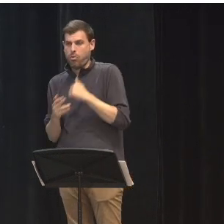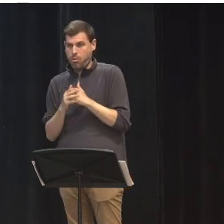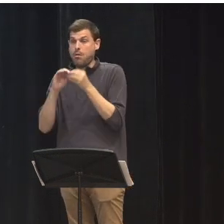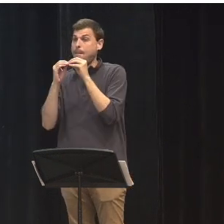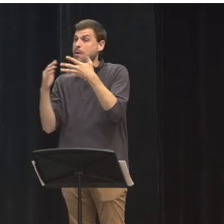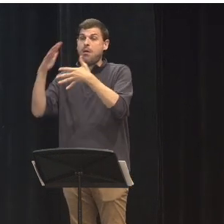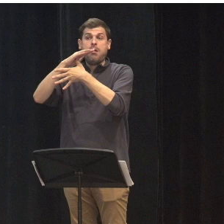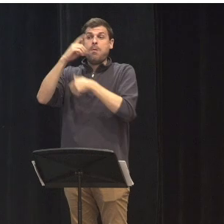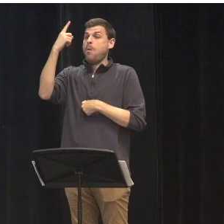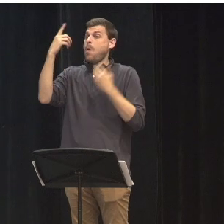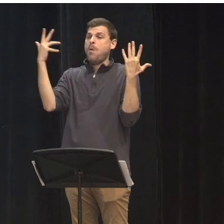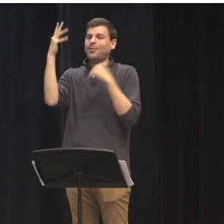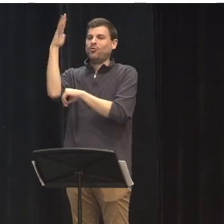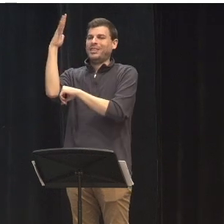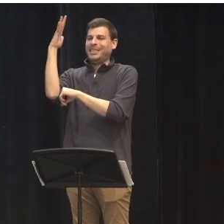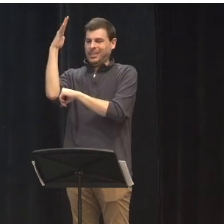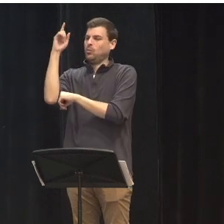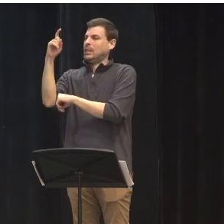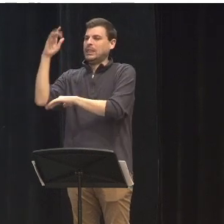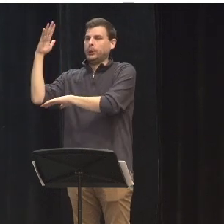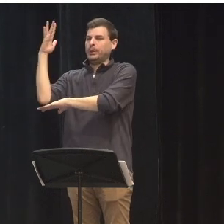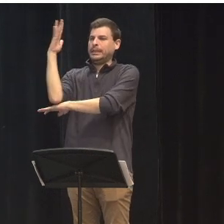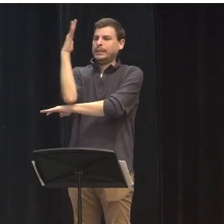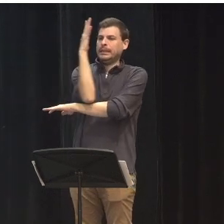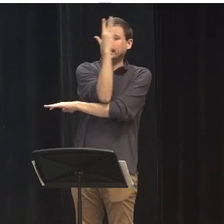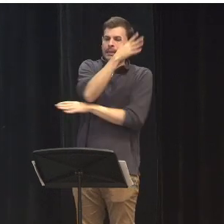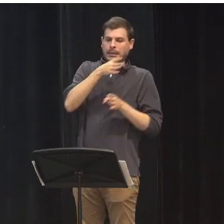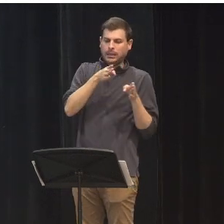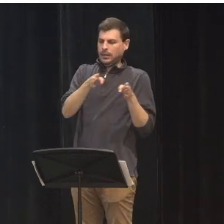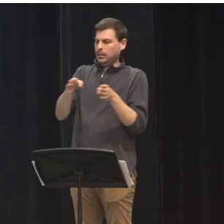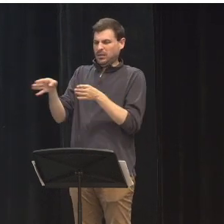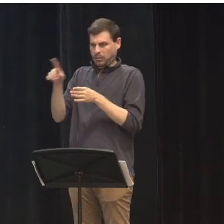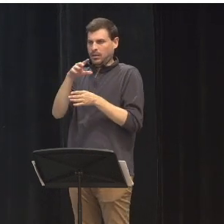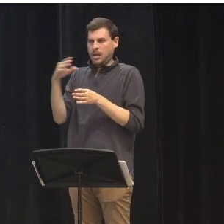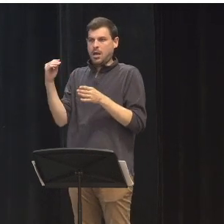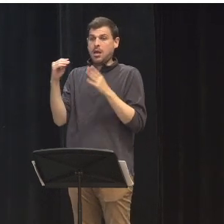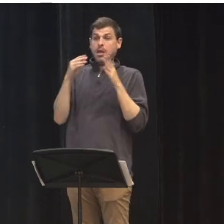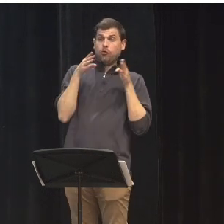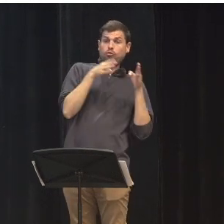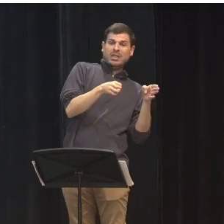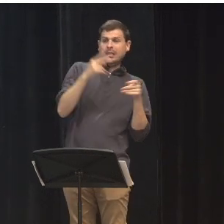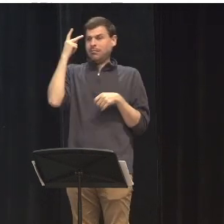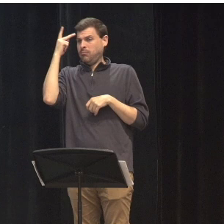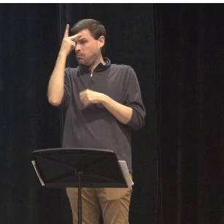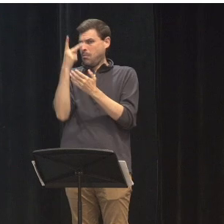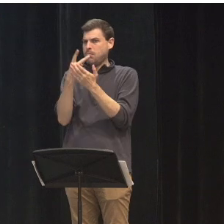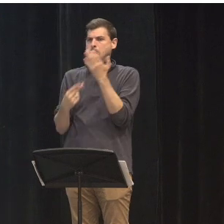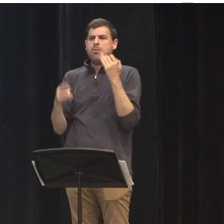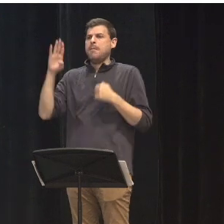the trees along the corridor, both street trees and the trees within the park, the waterfront parks of Battery Park